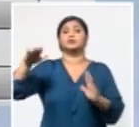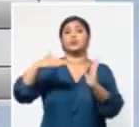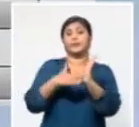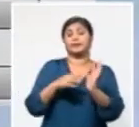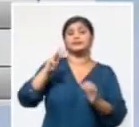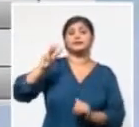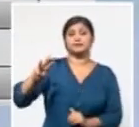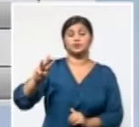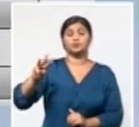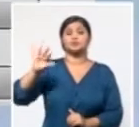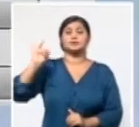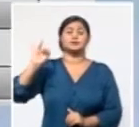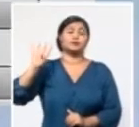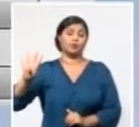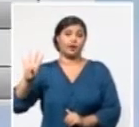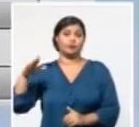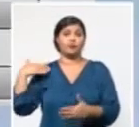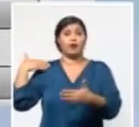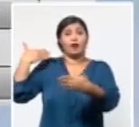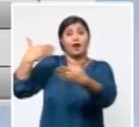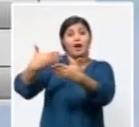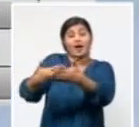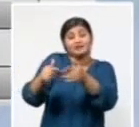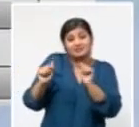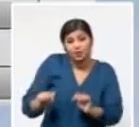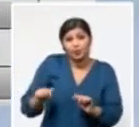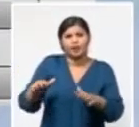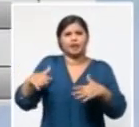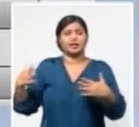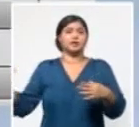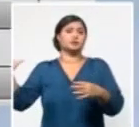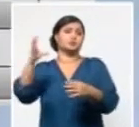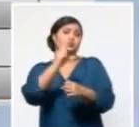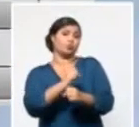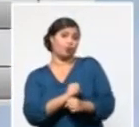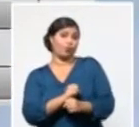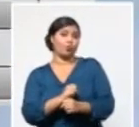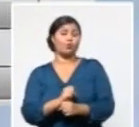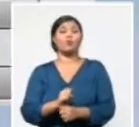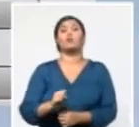5,374 people died in the world for a cumulative of